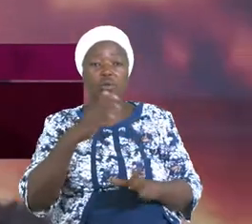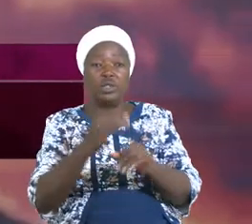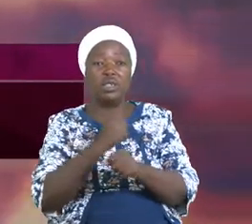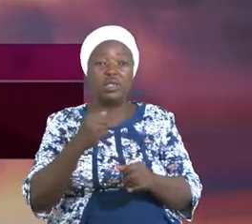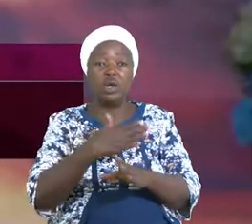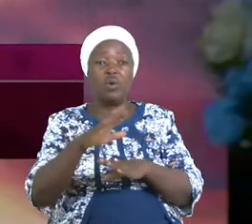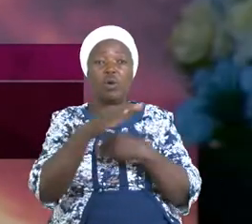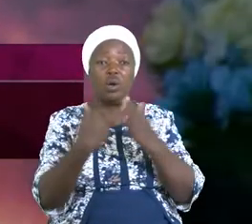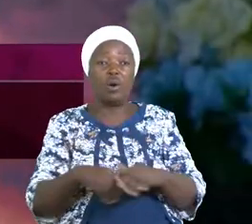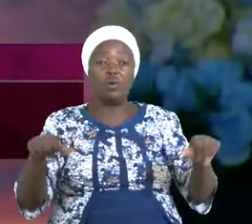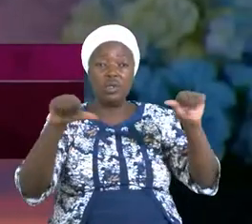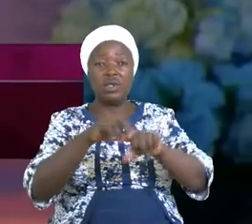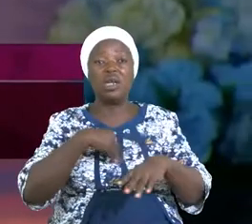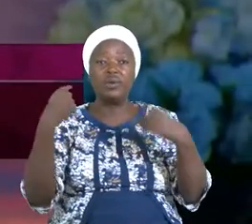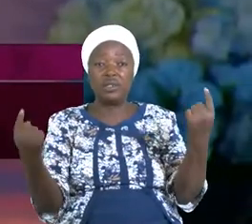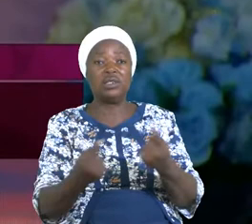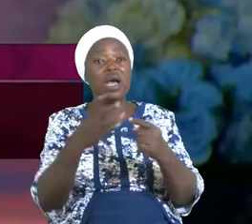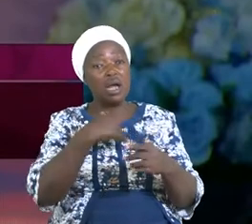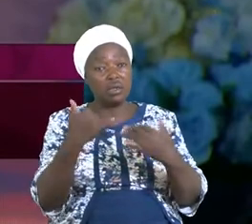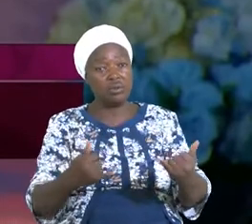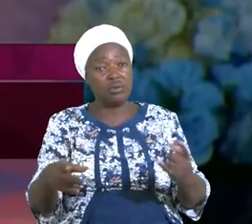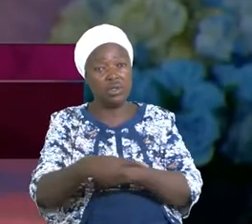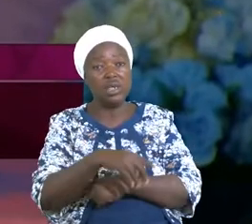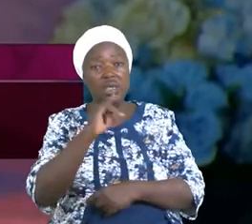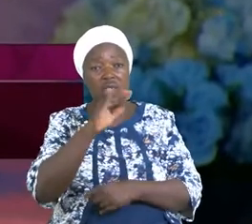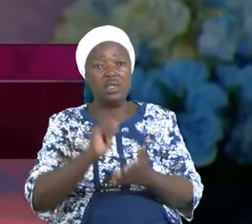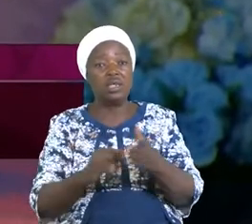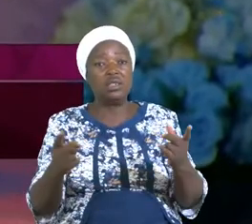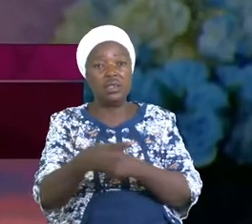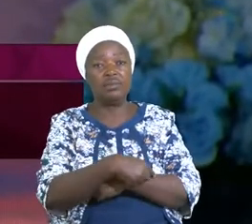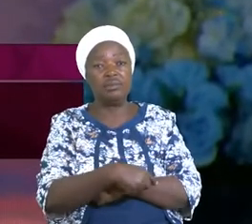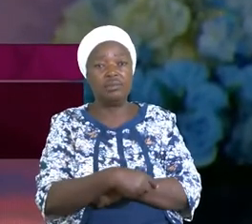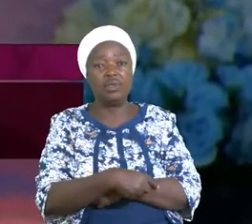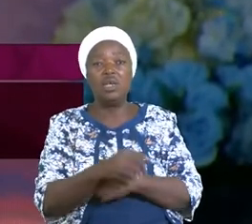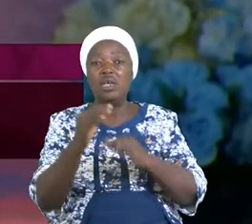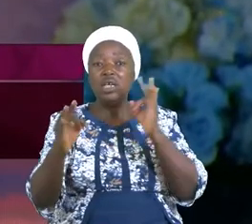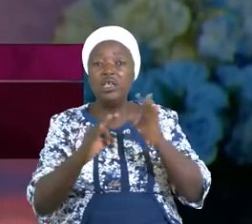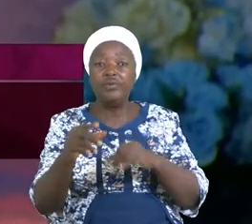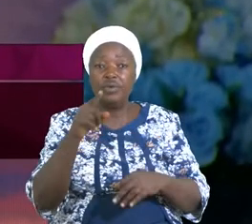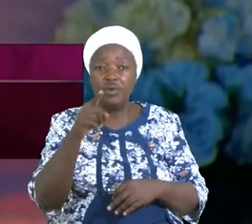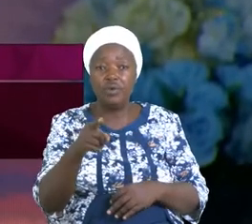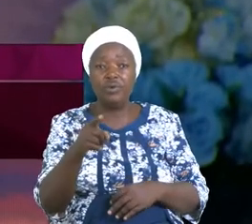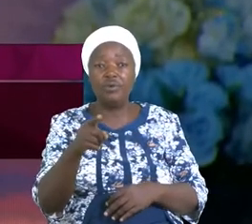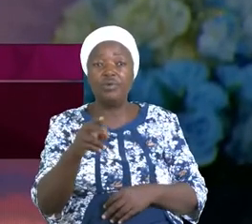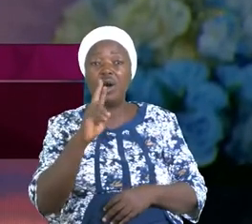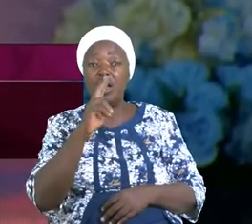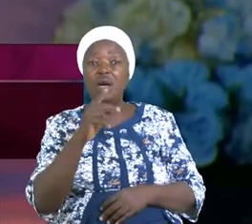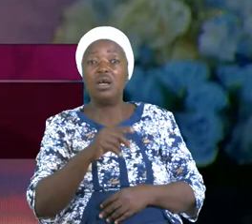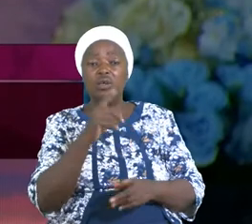condemnation. And today is that day. If you are just to meet the